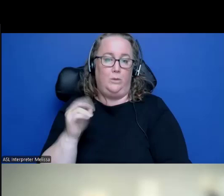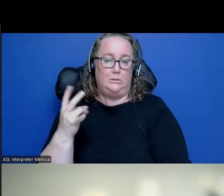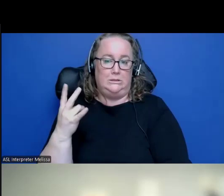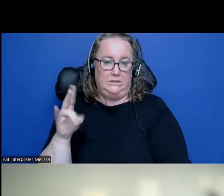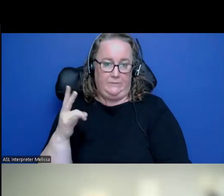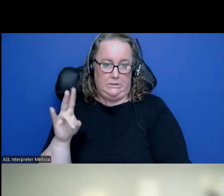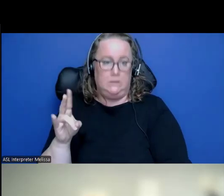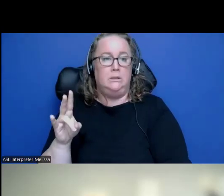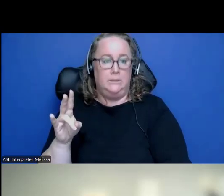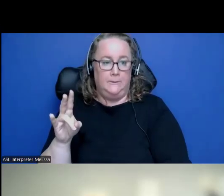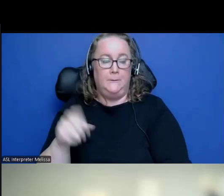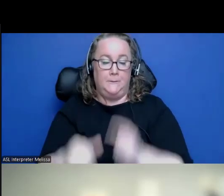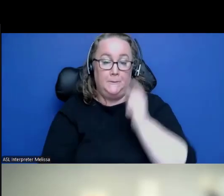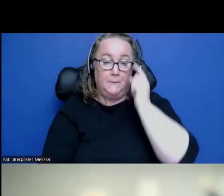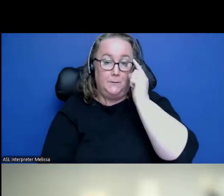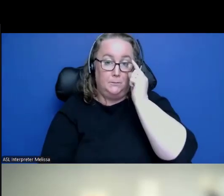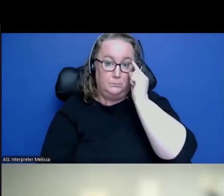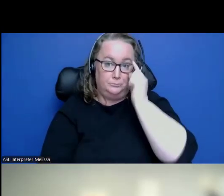time,